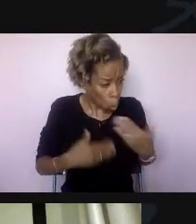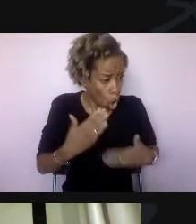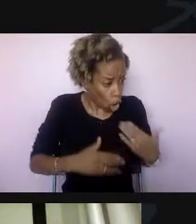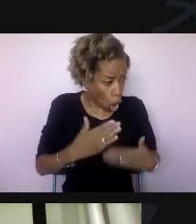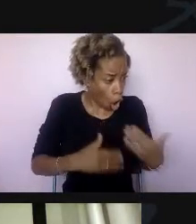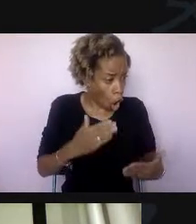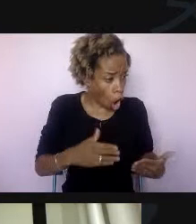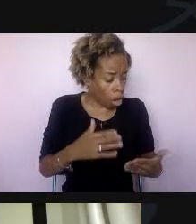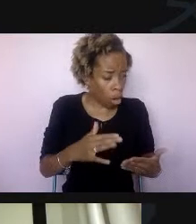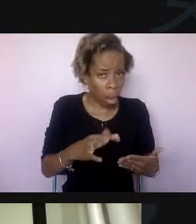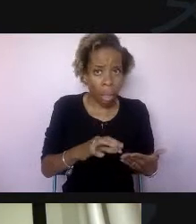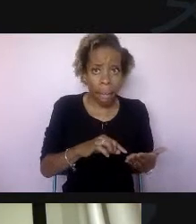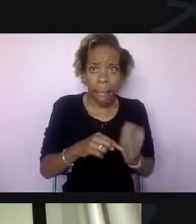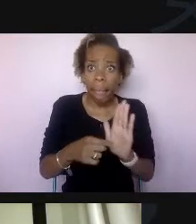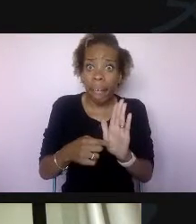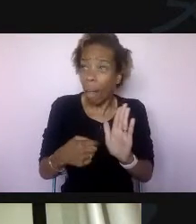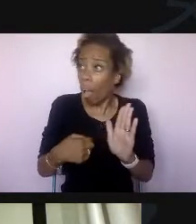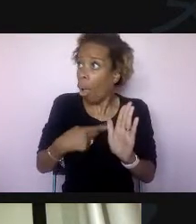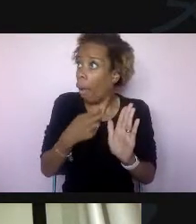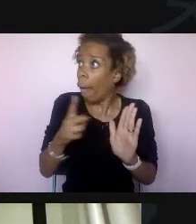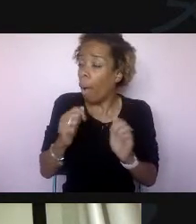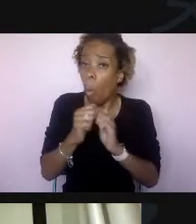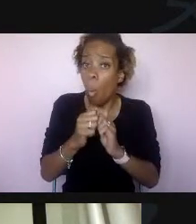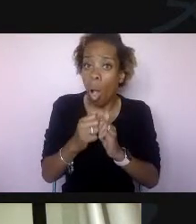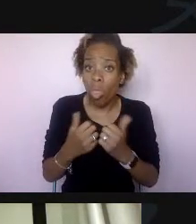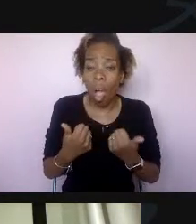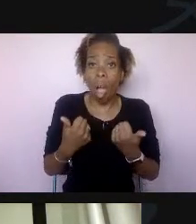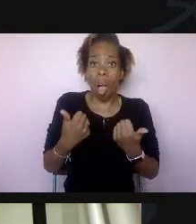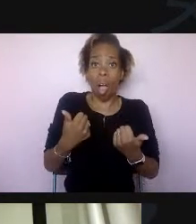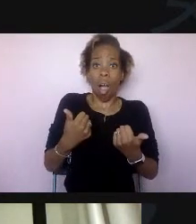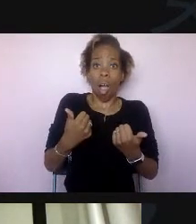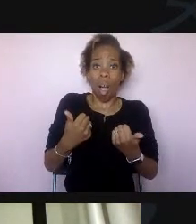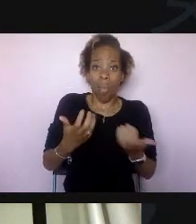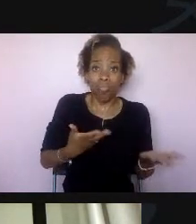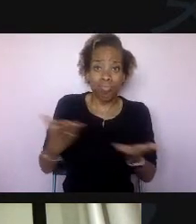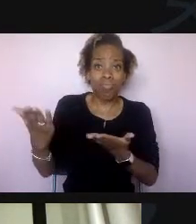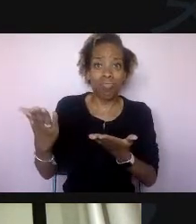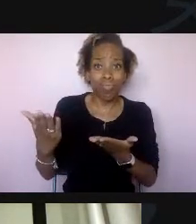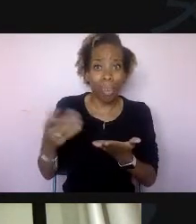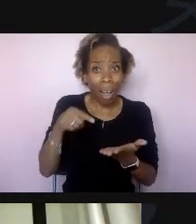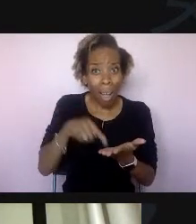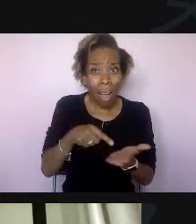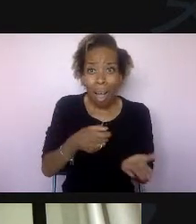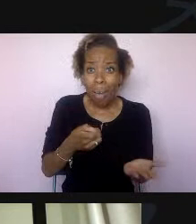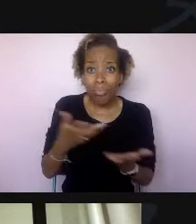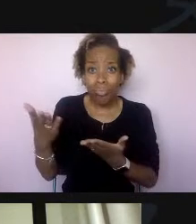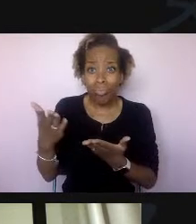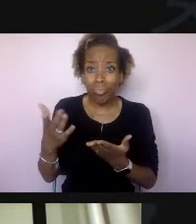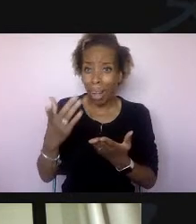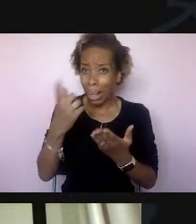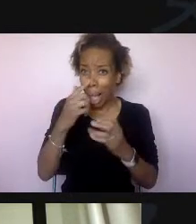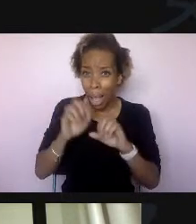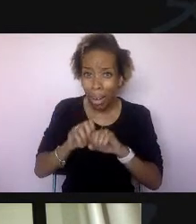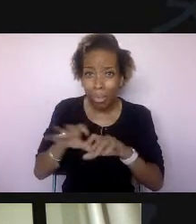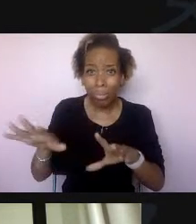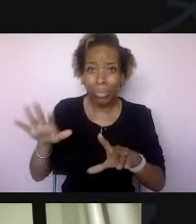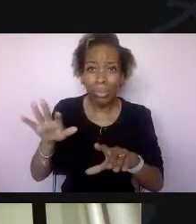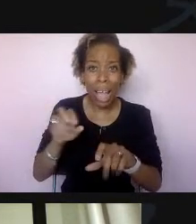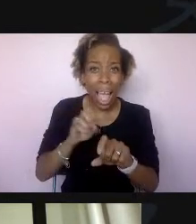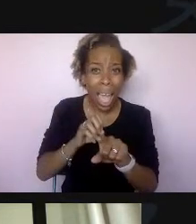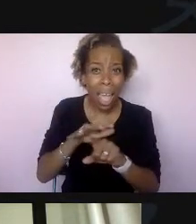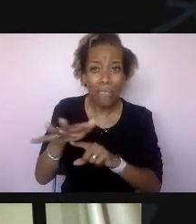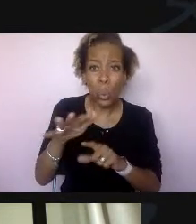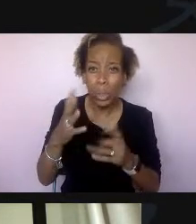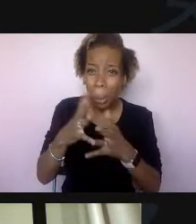this is the time for us to do it. We could be asking for quite small things, but they could make really big changes of individual people's